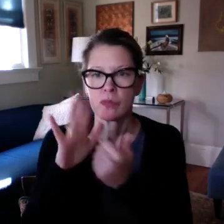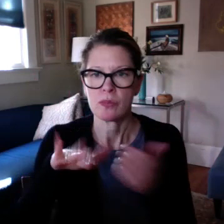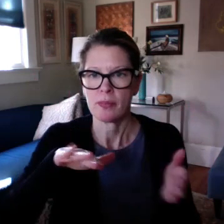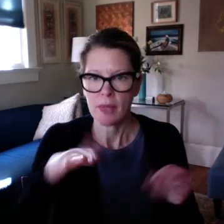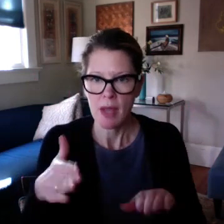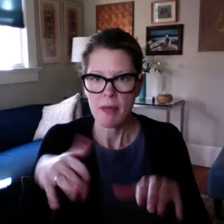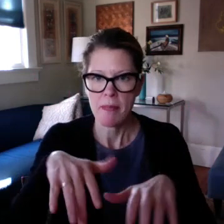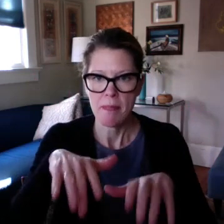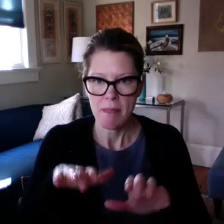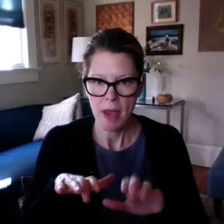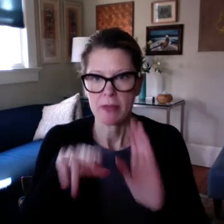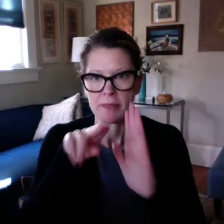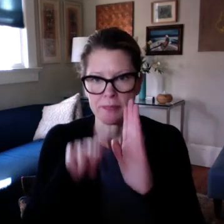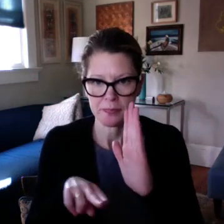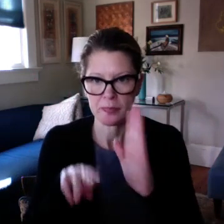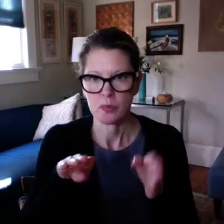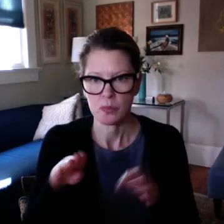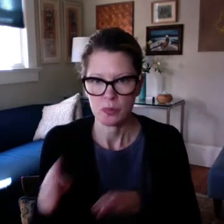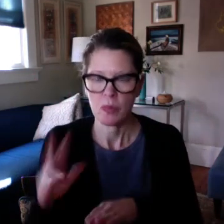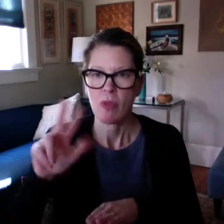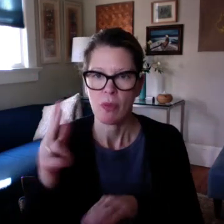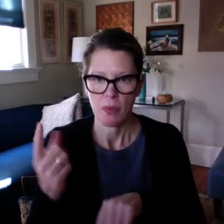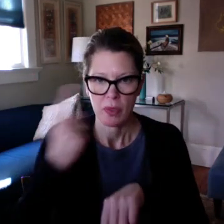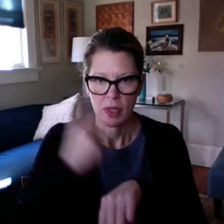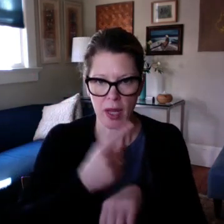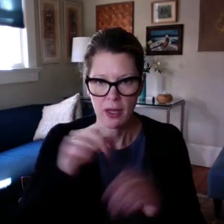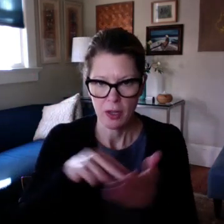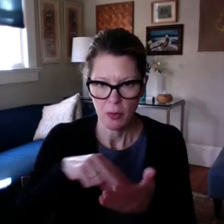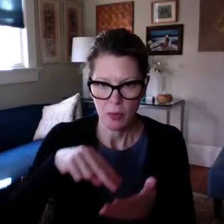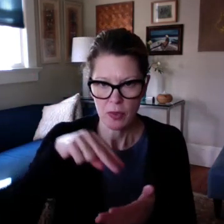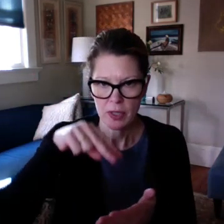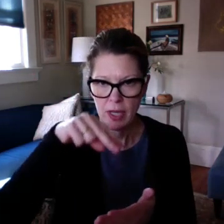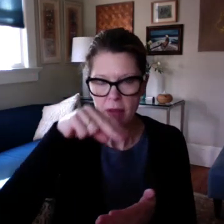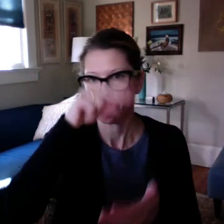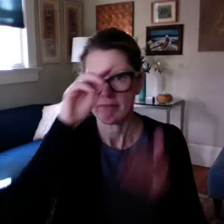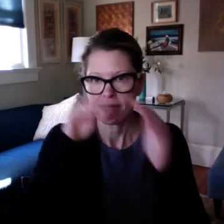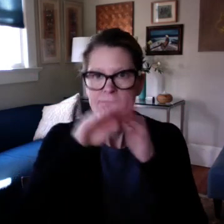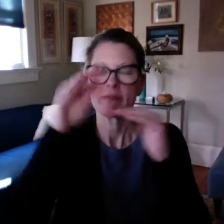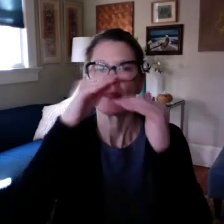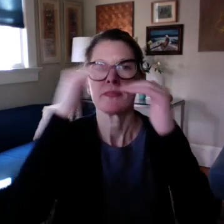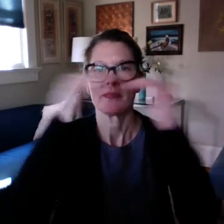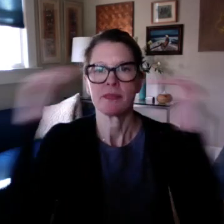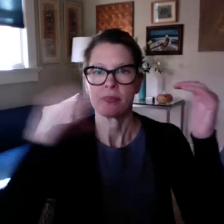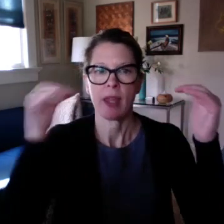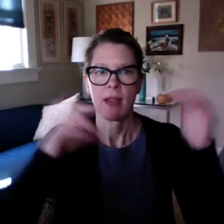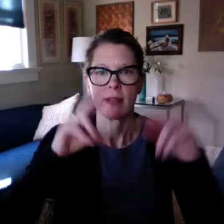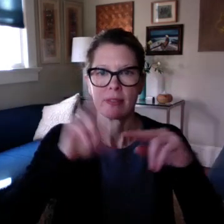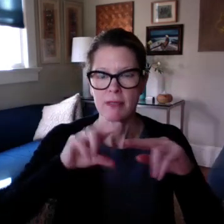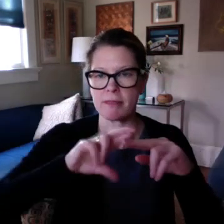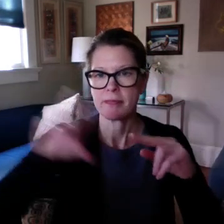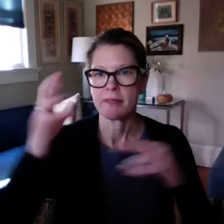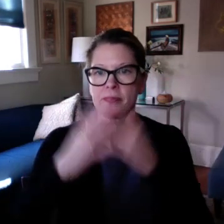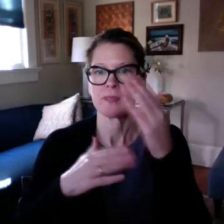dead. On the third day, he rose again. He ascended into heaven and is seated at the right hand of the